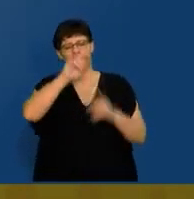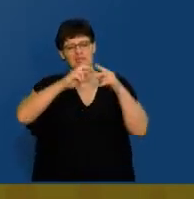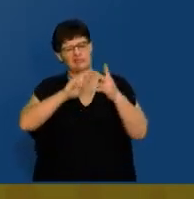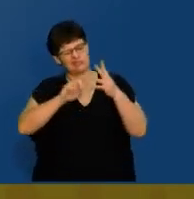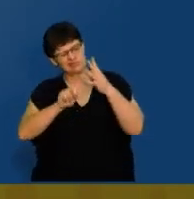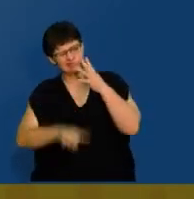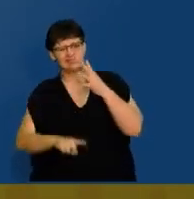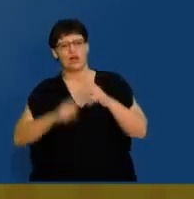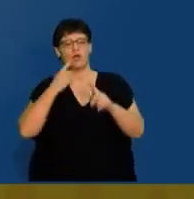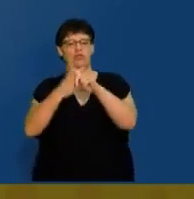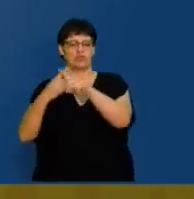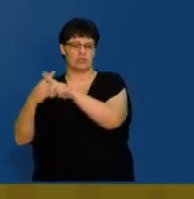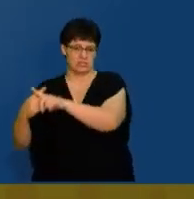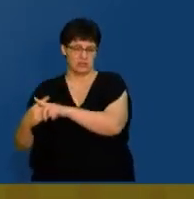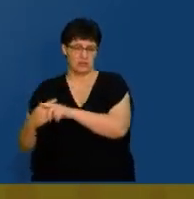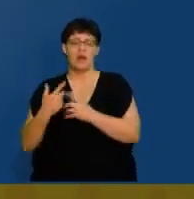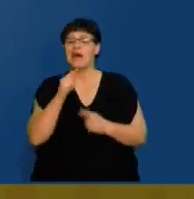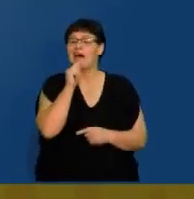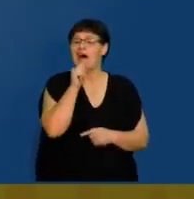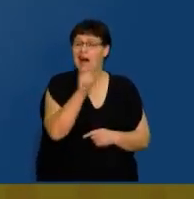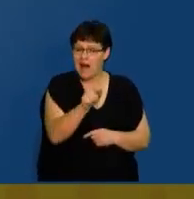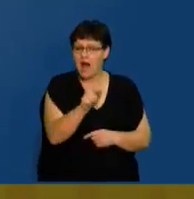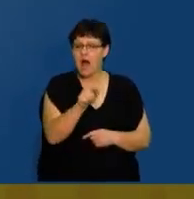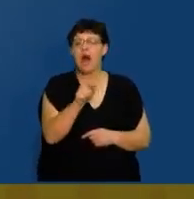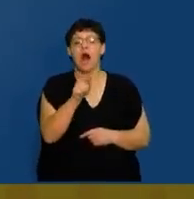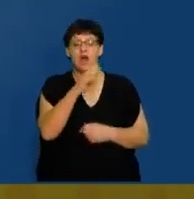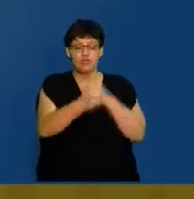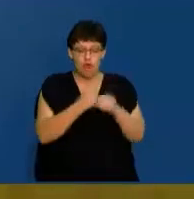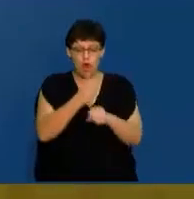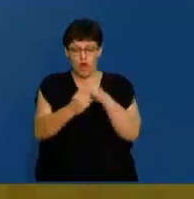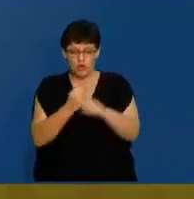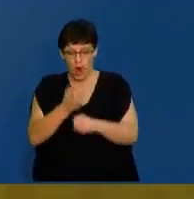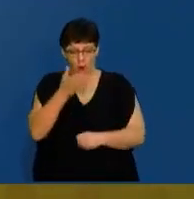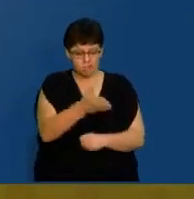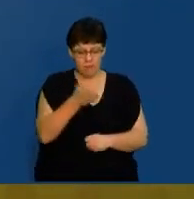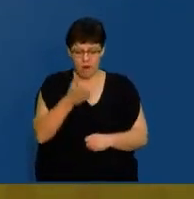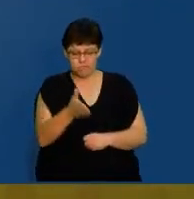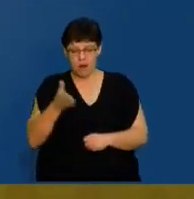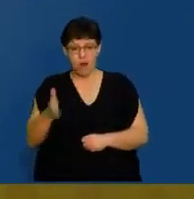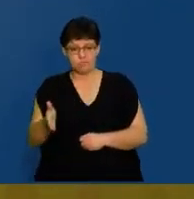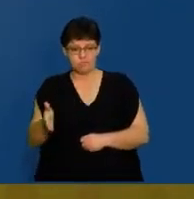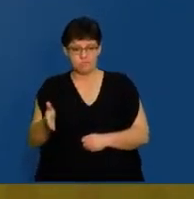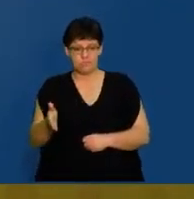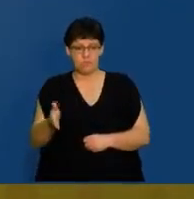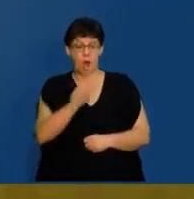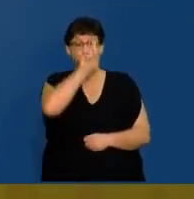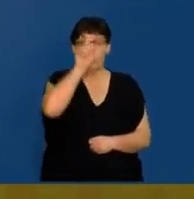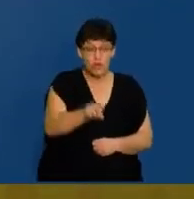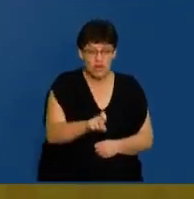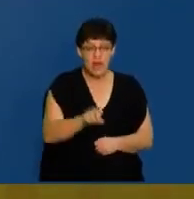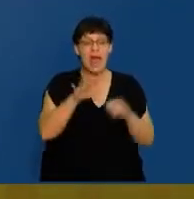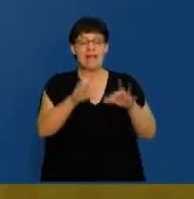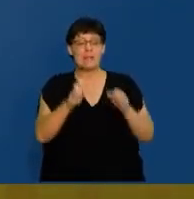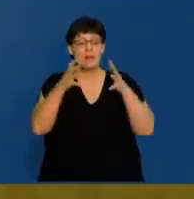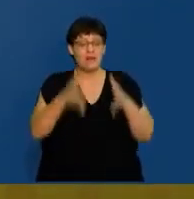crosses are generally questions that will appear in every year. So these are guaranteed questions that the examiner are